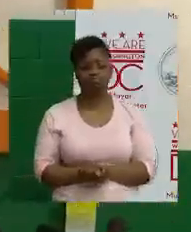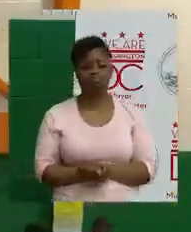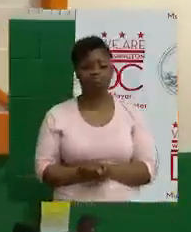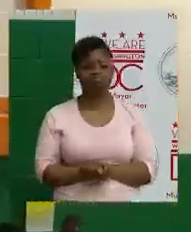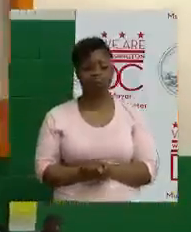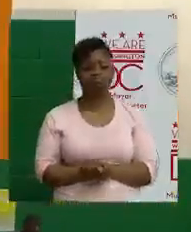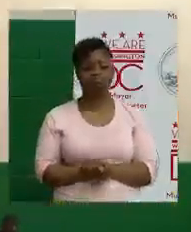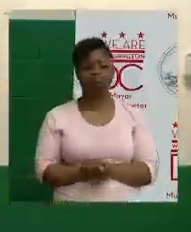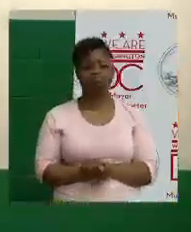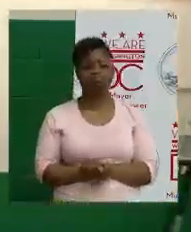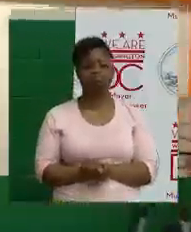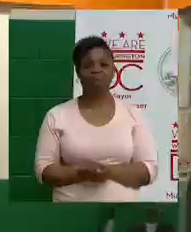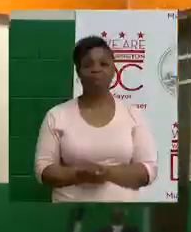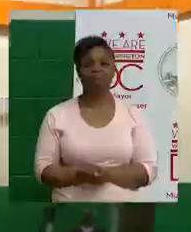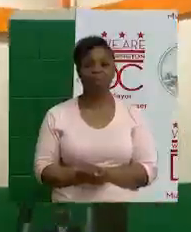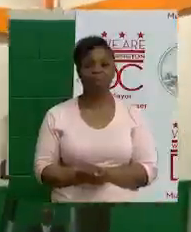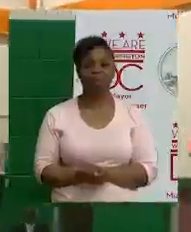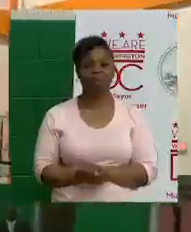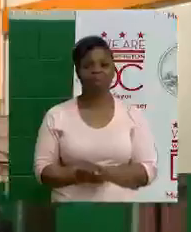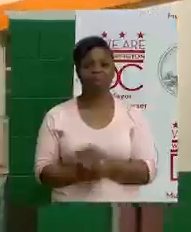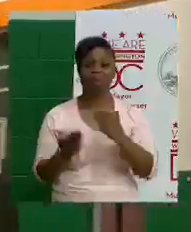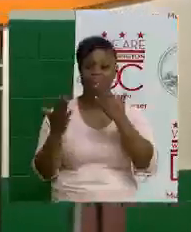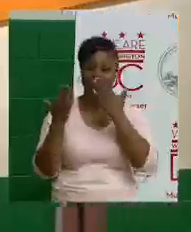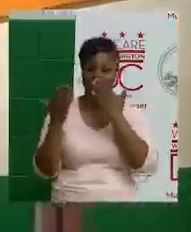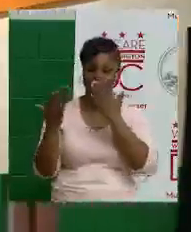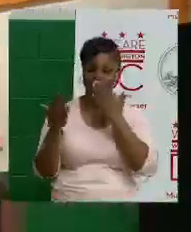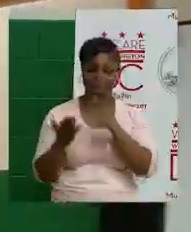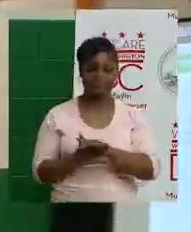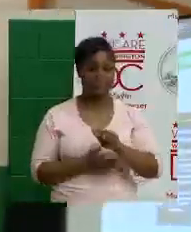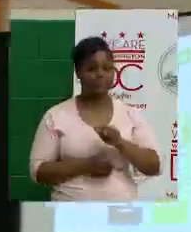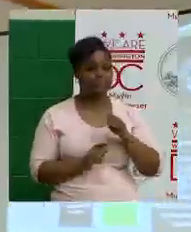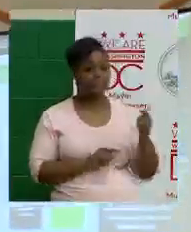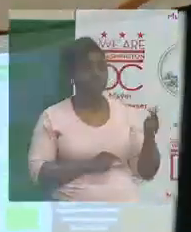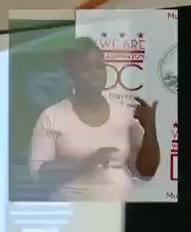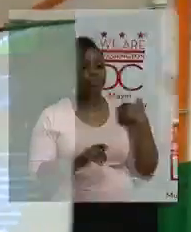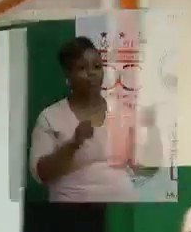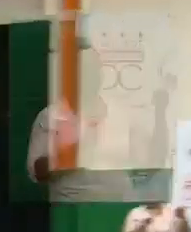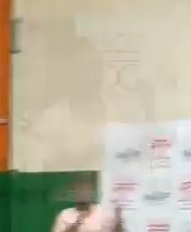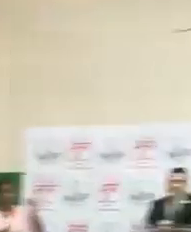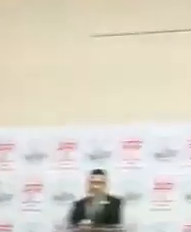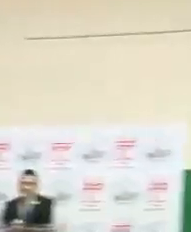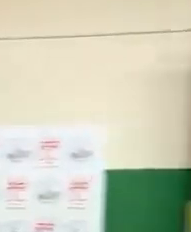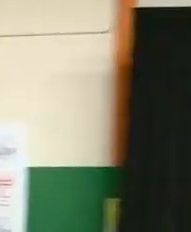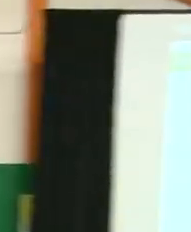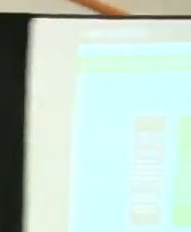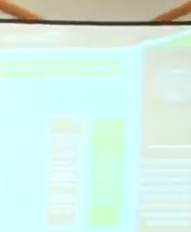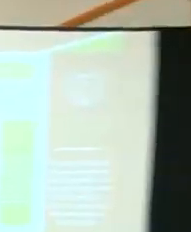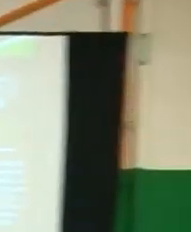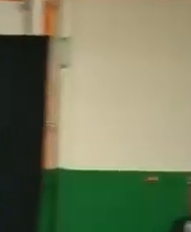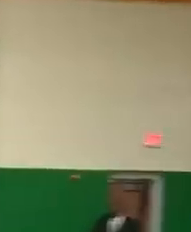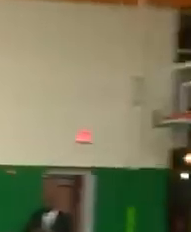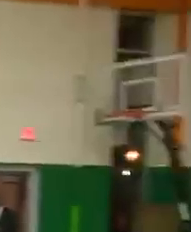Great. Thank you, Deputy Mayor. We will now go to Deputy Mayor Kevin Donahue, the Deputy Mayor for Public Safety and